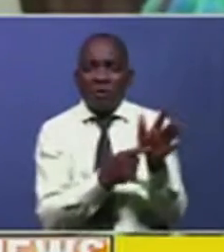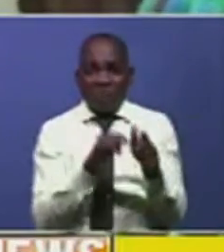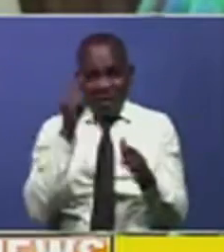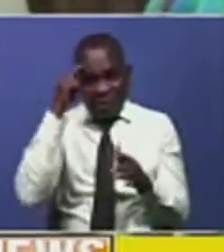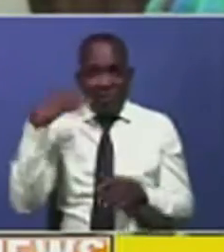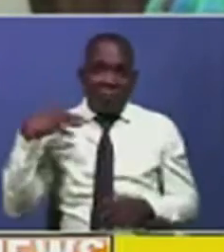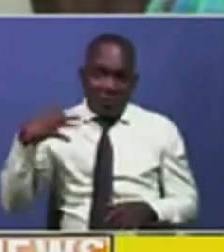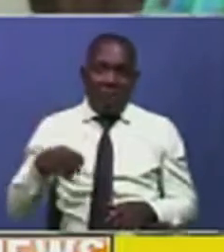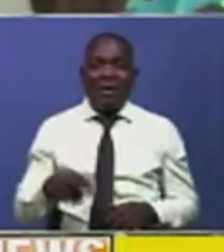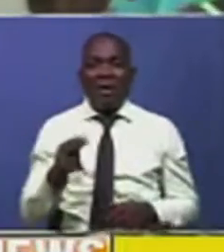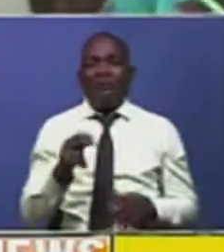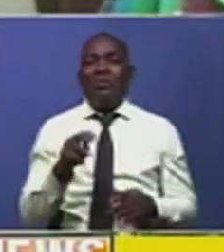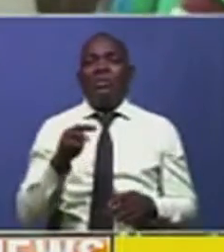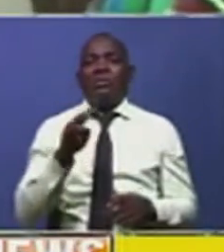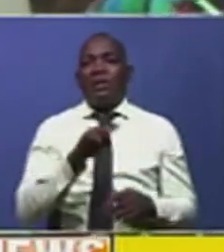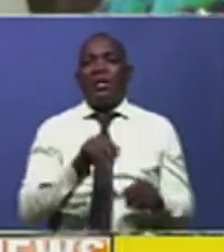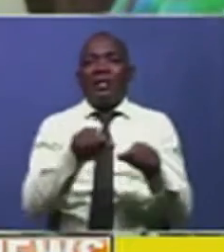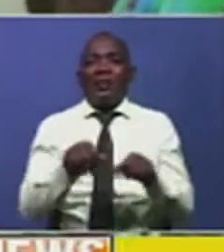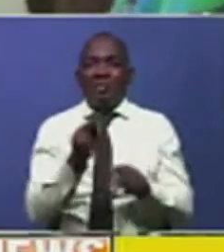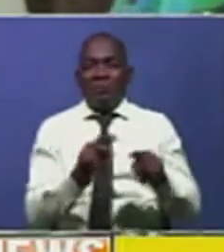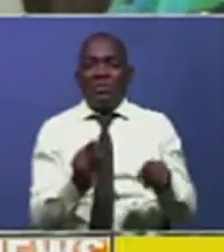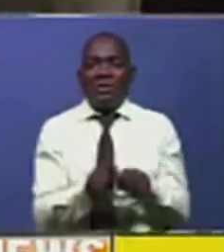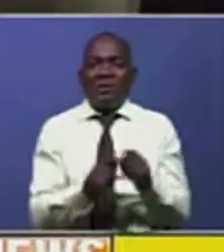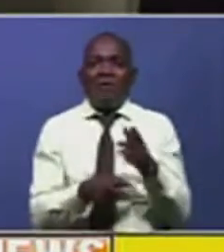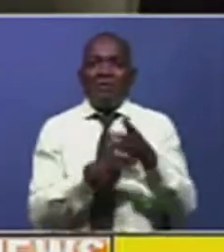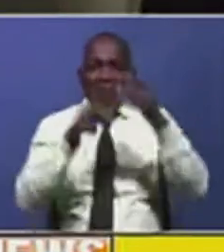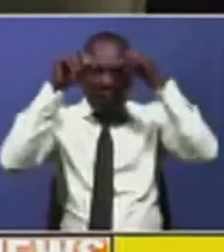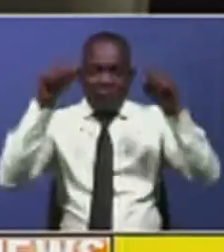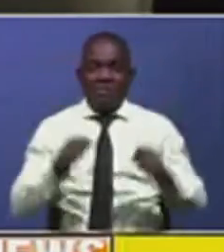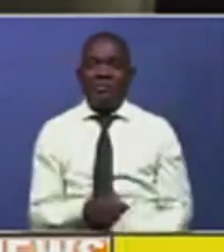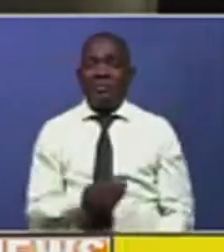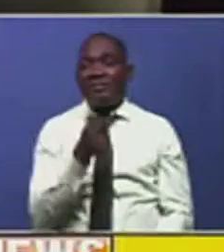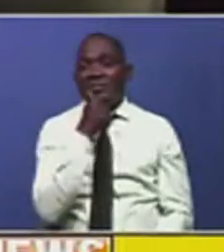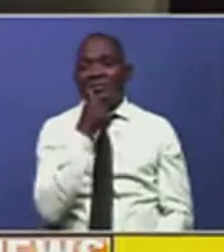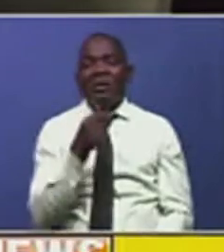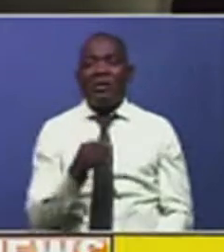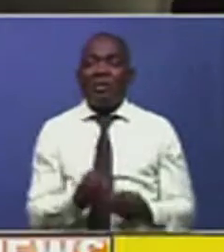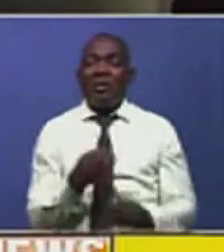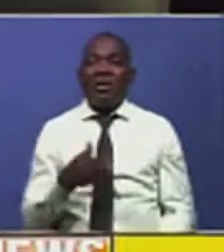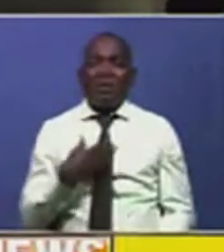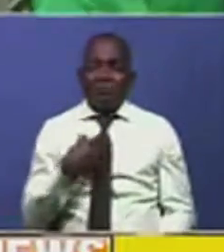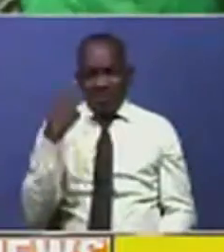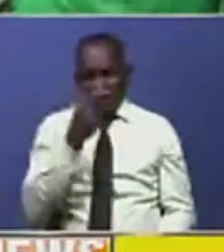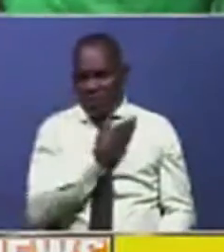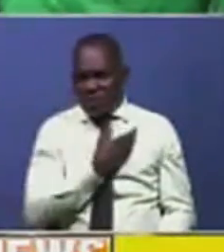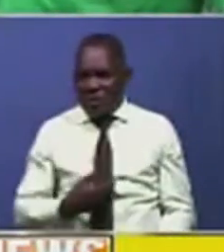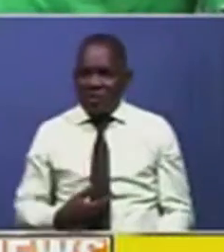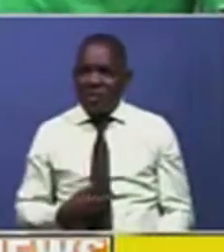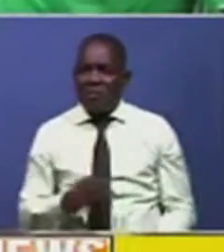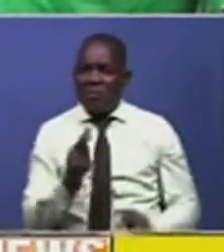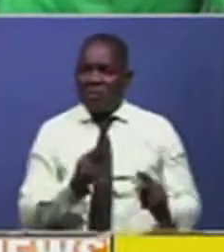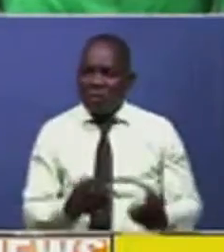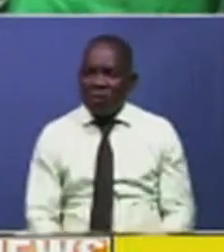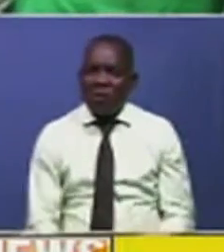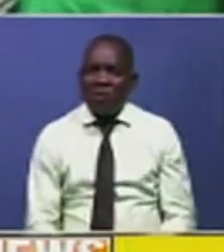are to Mampugu and to your Vice. President Akufo-Addo was grateful to the Nigeria for the reception from the